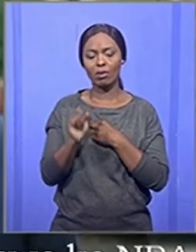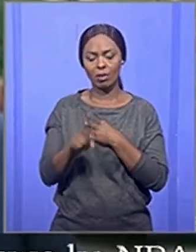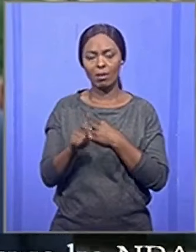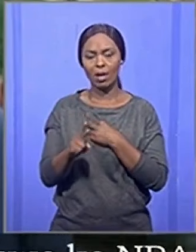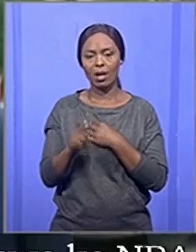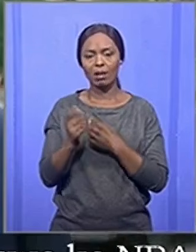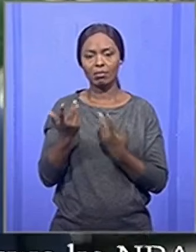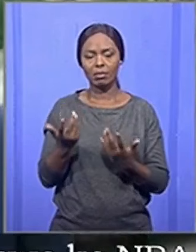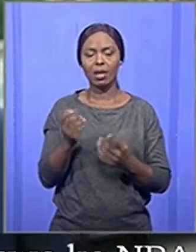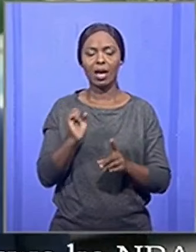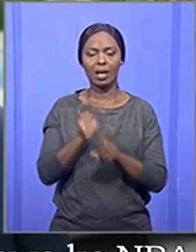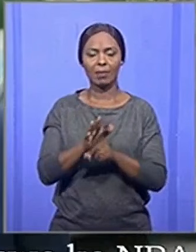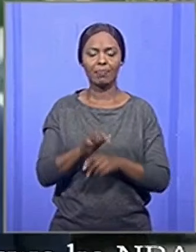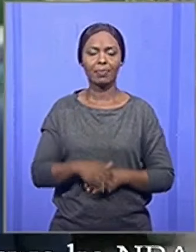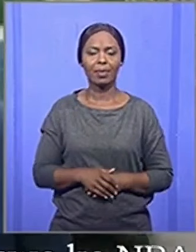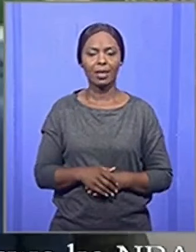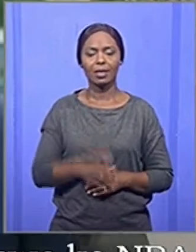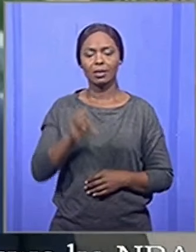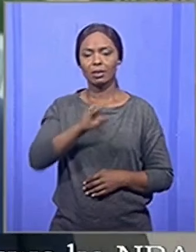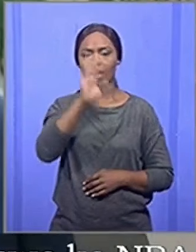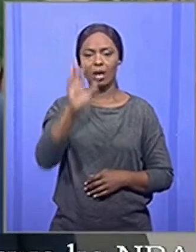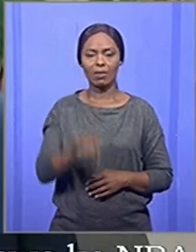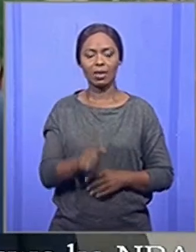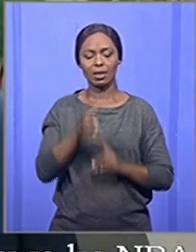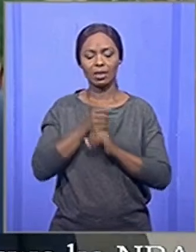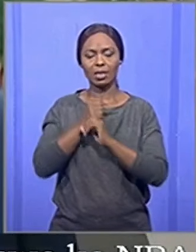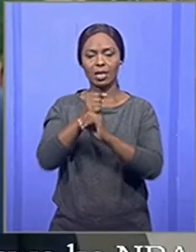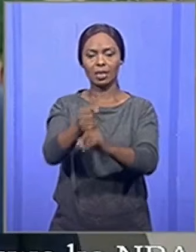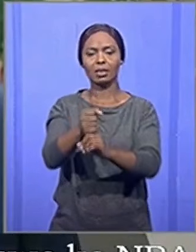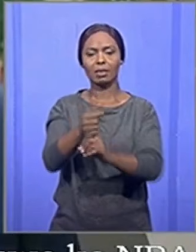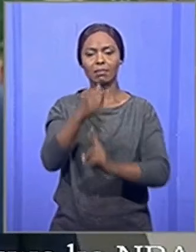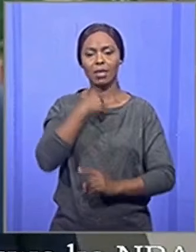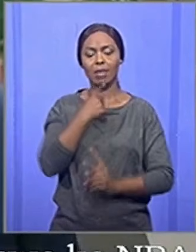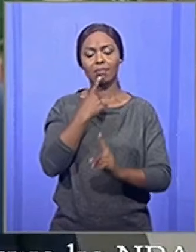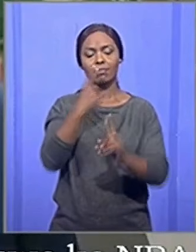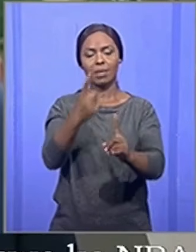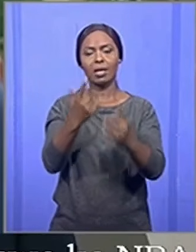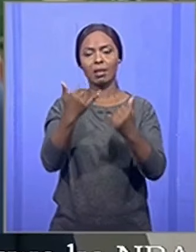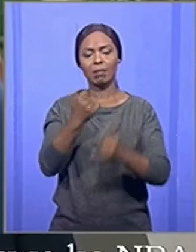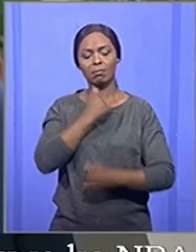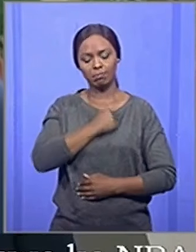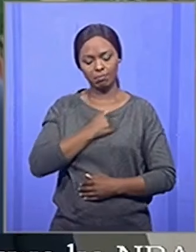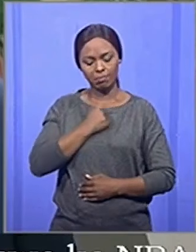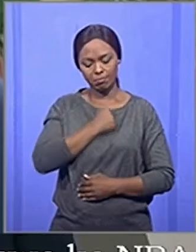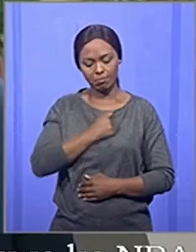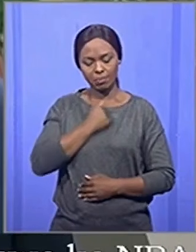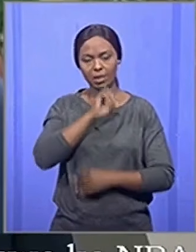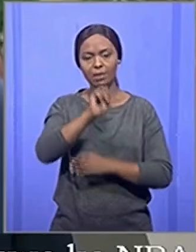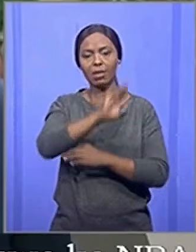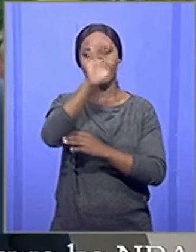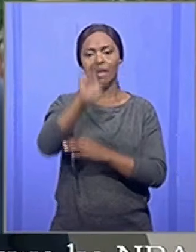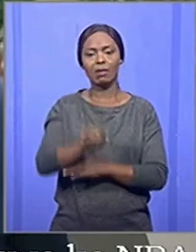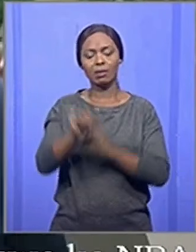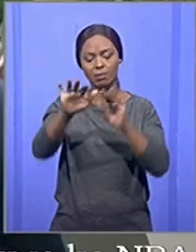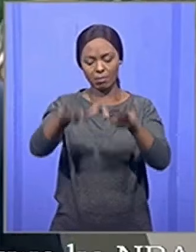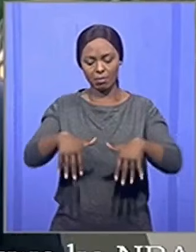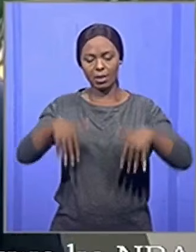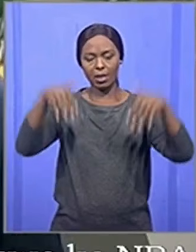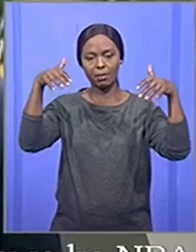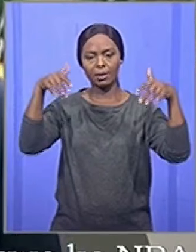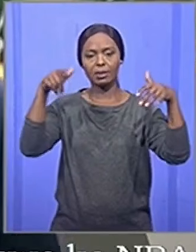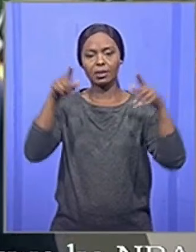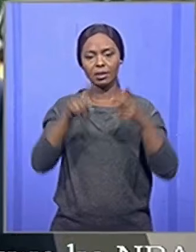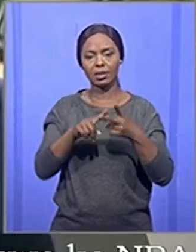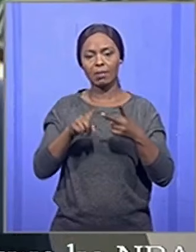attack. On behalf of the South African delegation, I conveyed the sympathy of the South African Parliament to